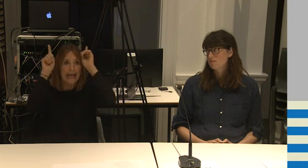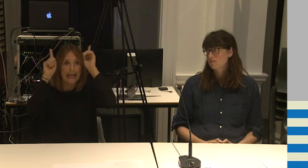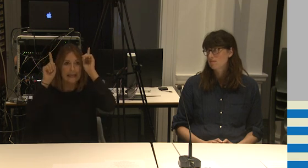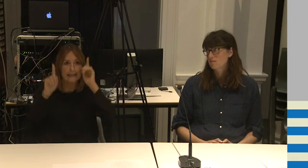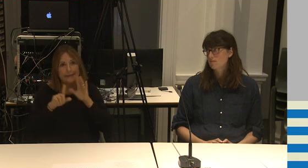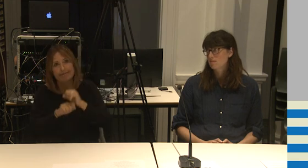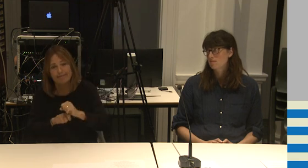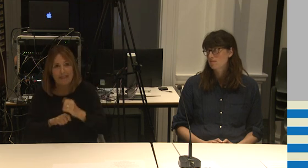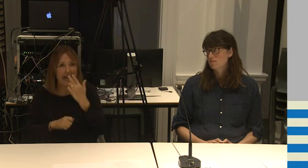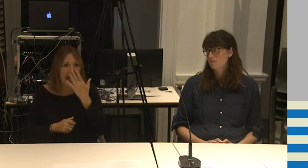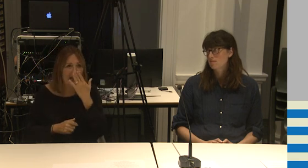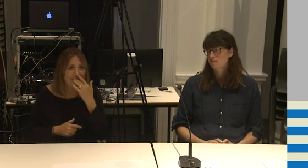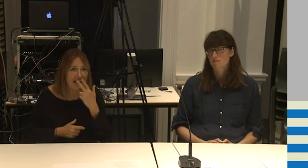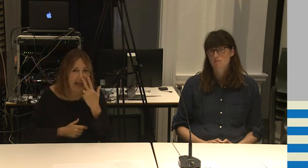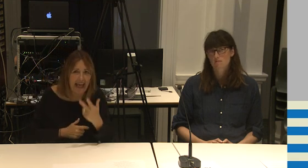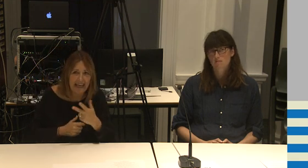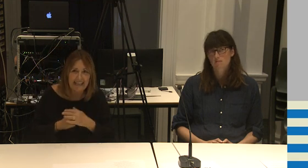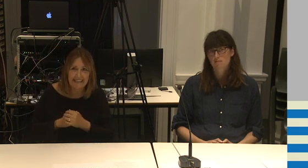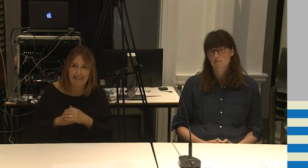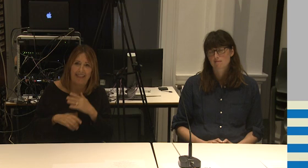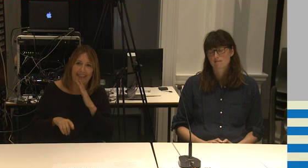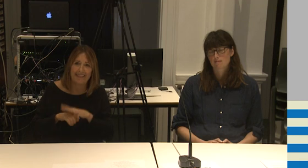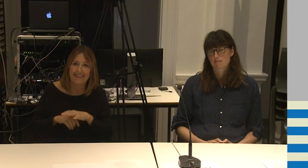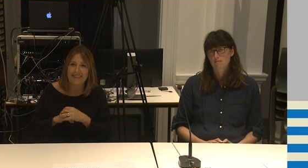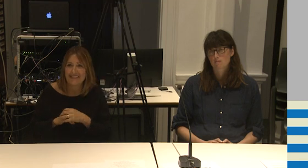it didn't go very well. And